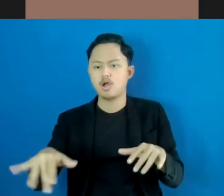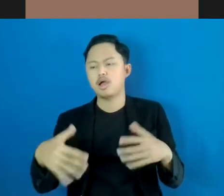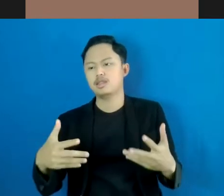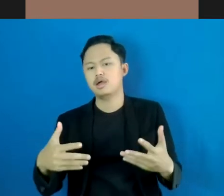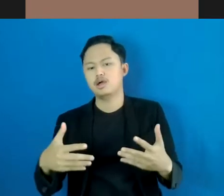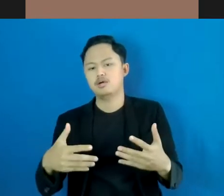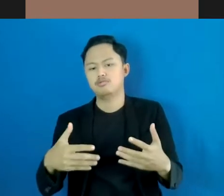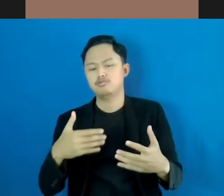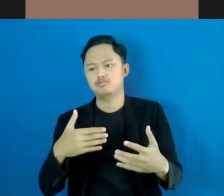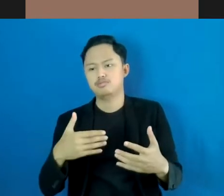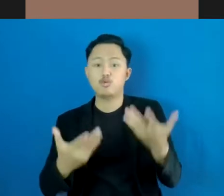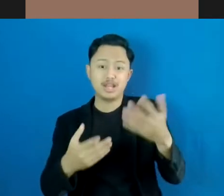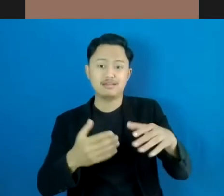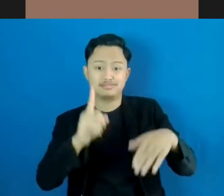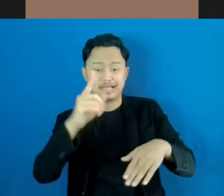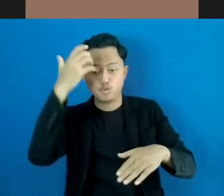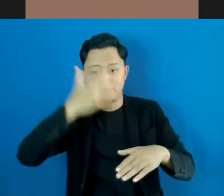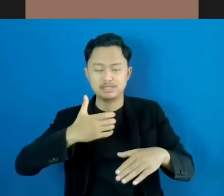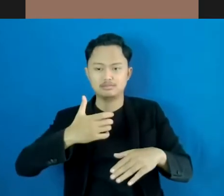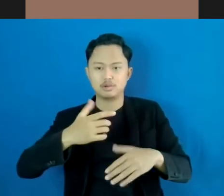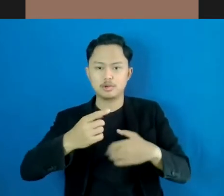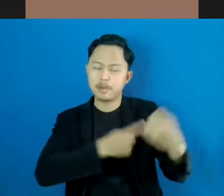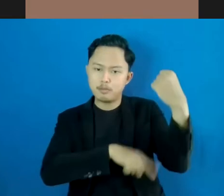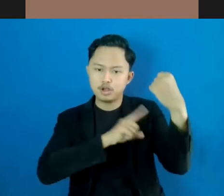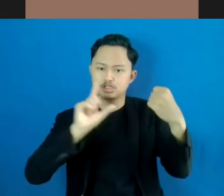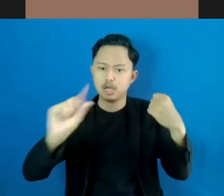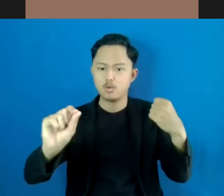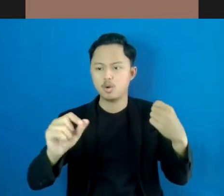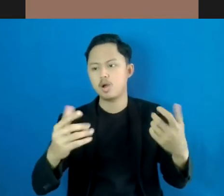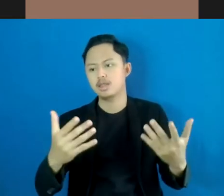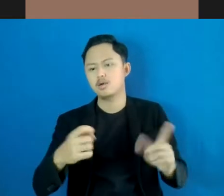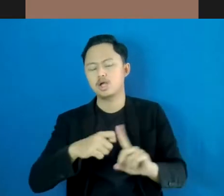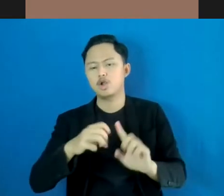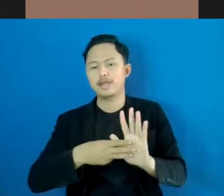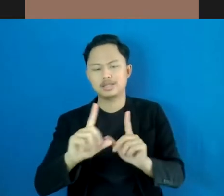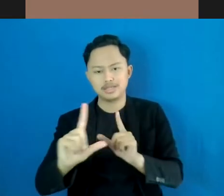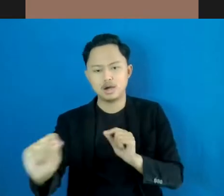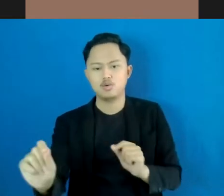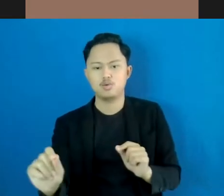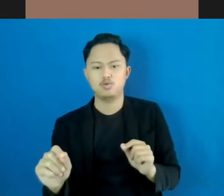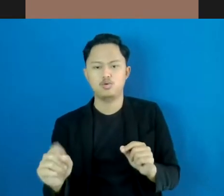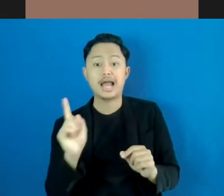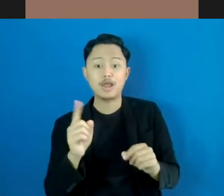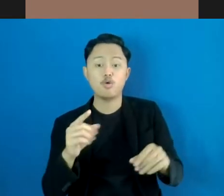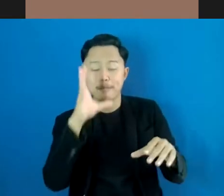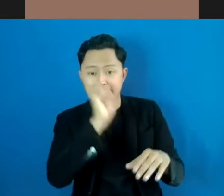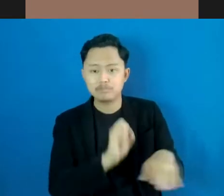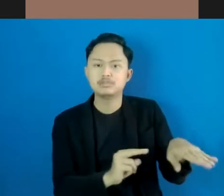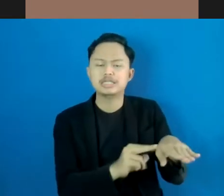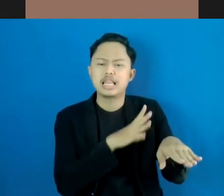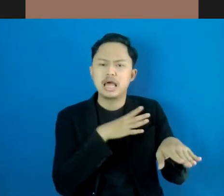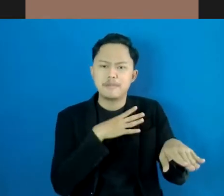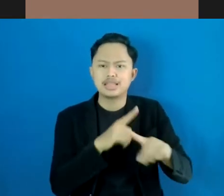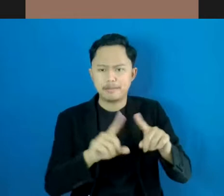long. And like you said, the dead kilometers will be high and we have a cap on the dead kilometers fee for